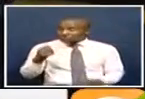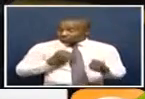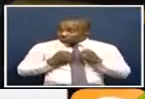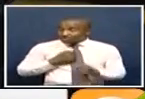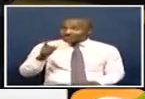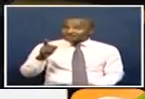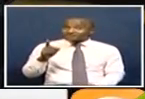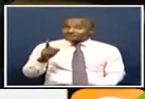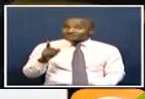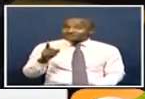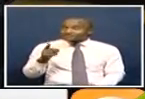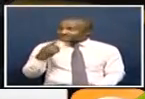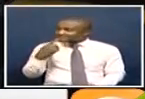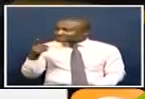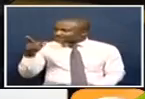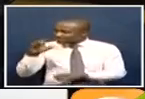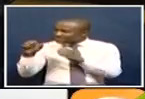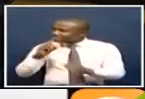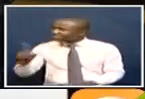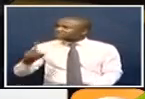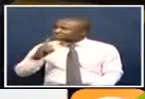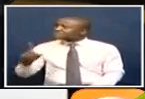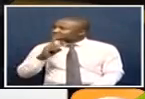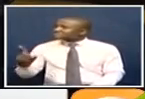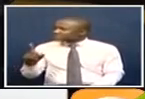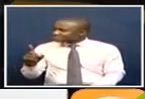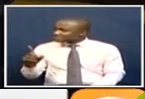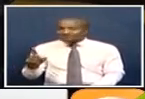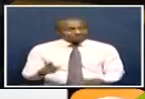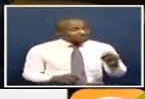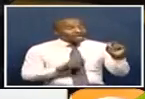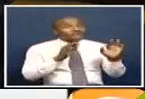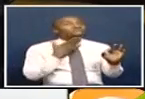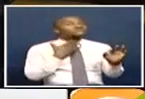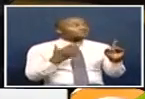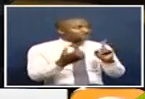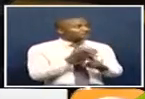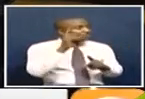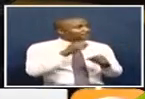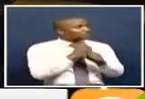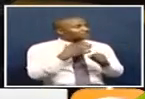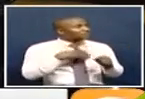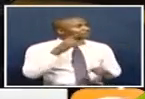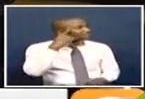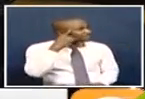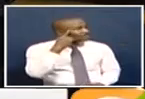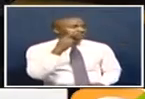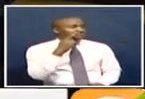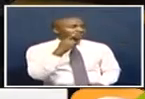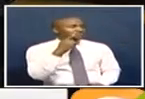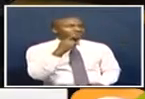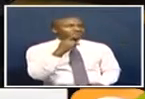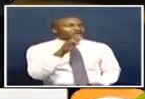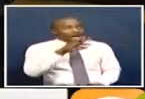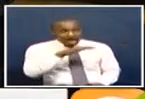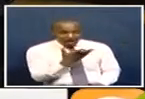benevolent dictator. Yeah, but you see, if you want to achieve what you want, you must make people to think towards one direction. How do you make